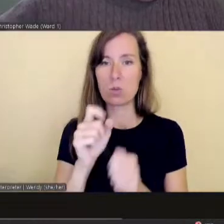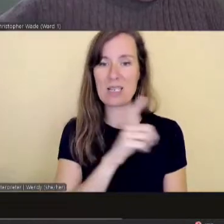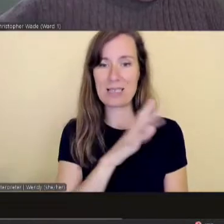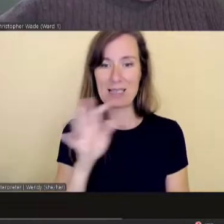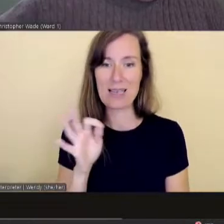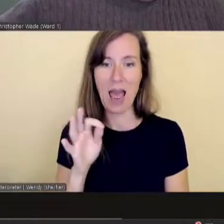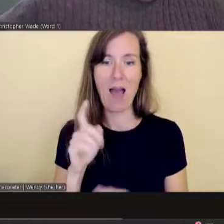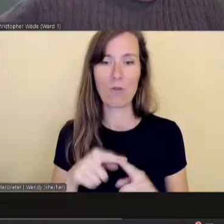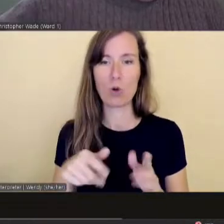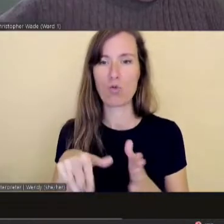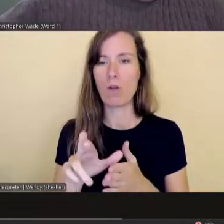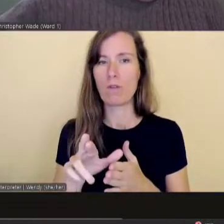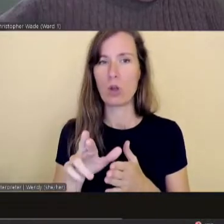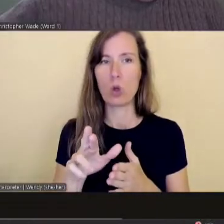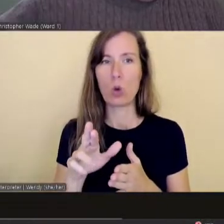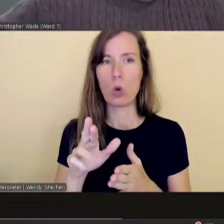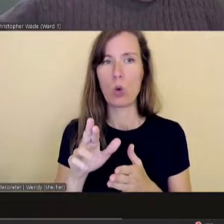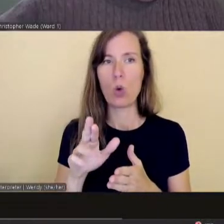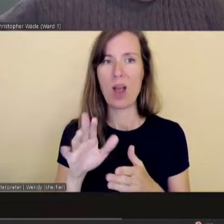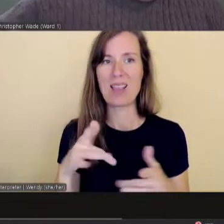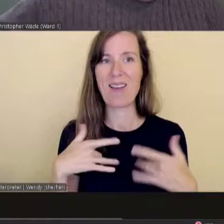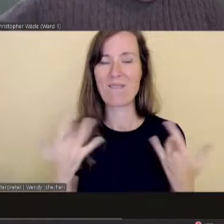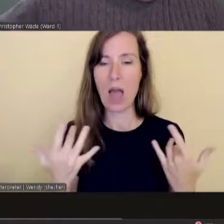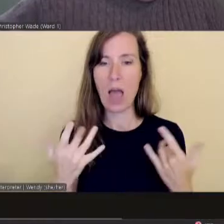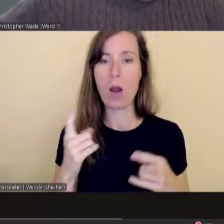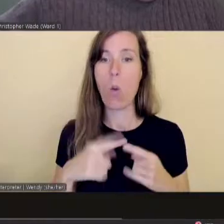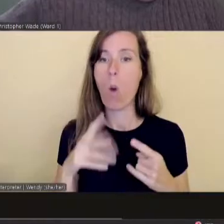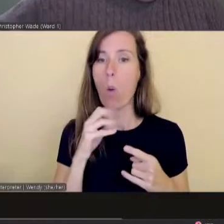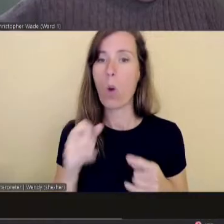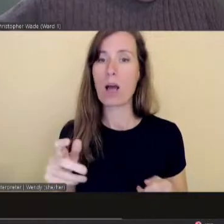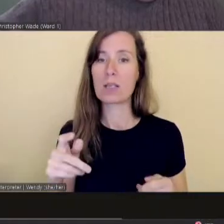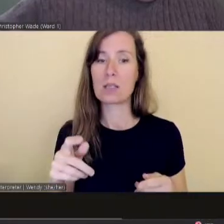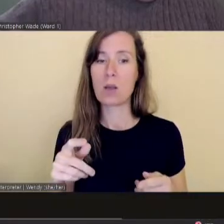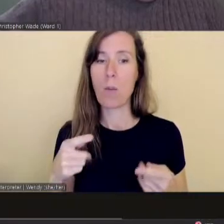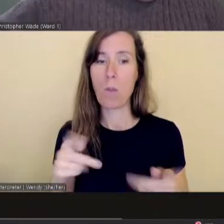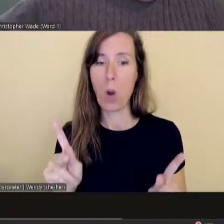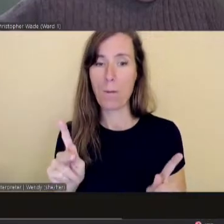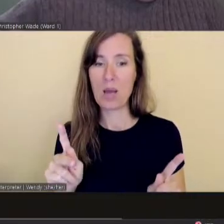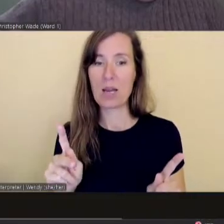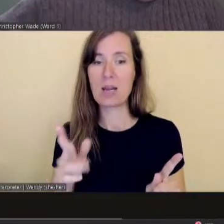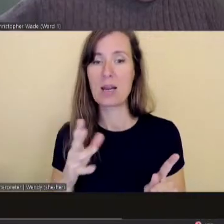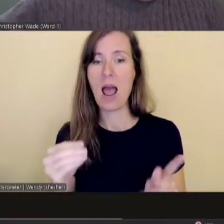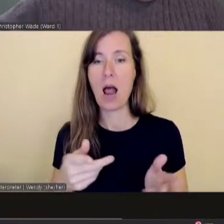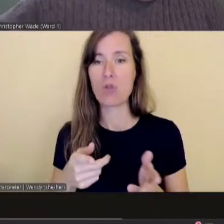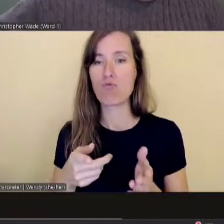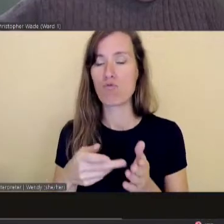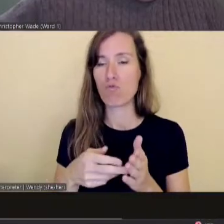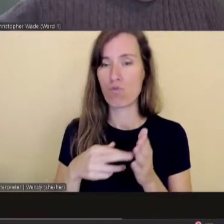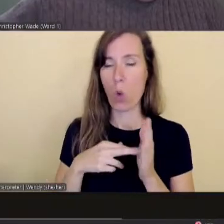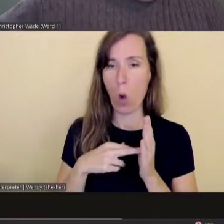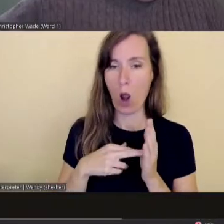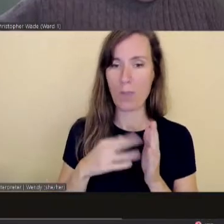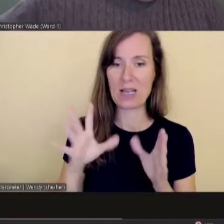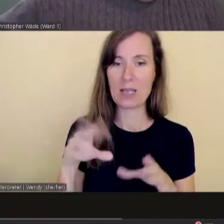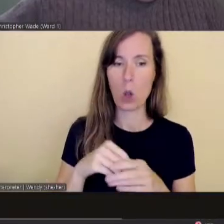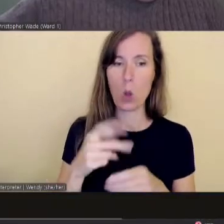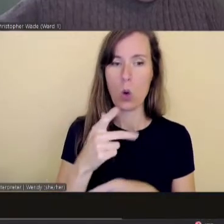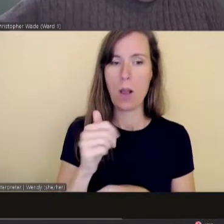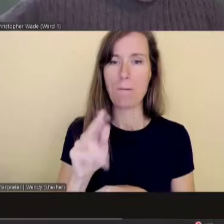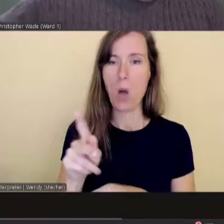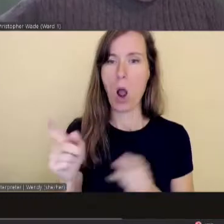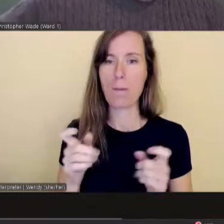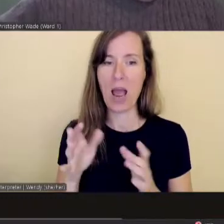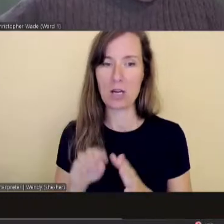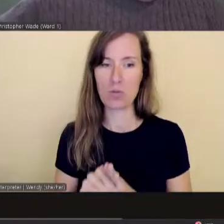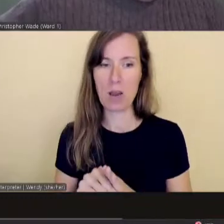event, what was permitted, and the requirements, including park management. The resident reached out to